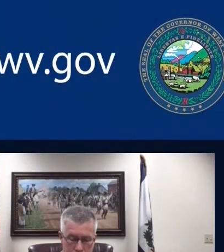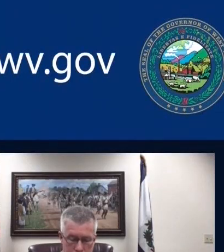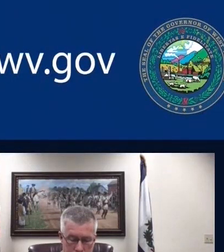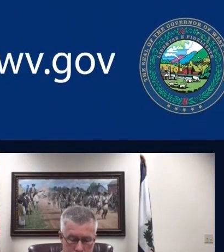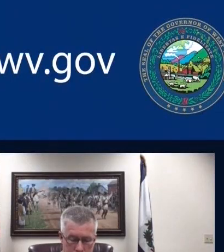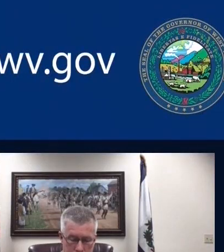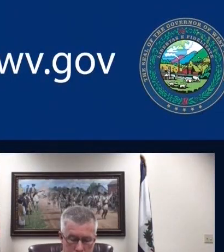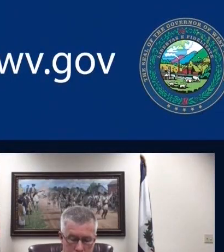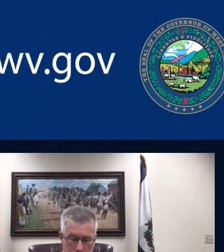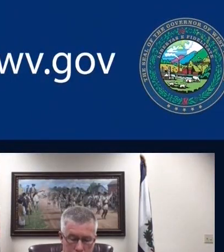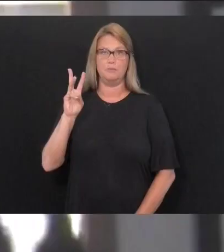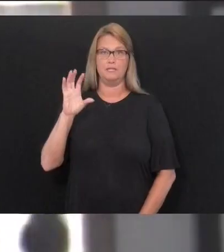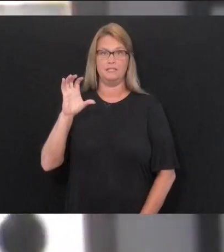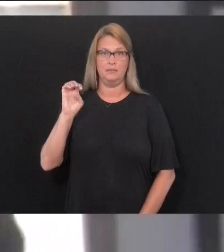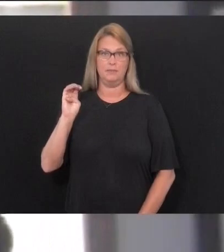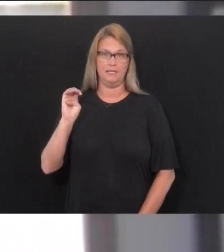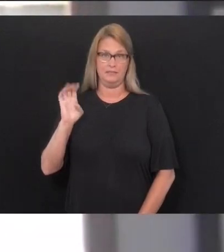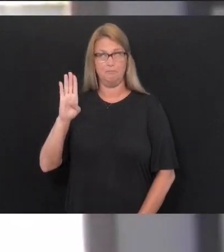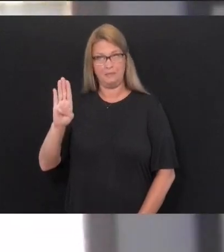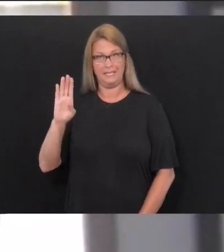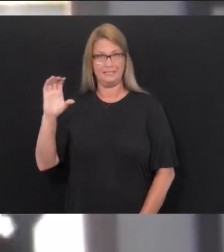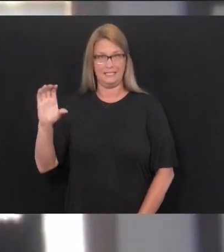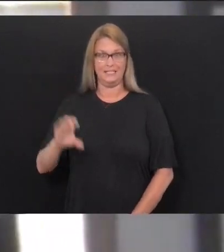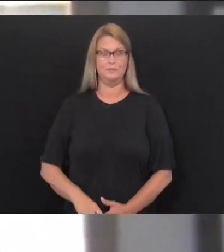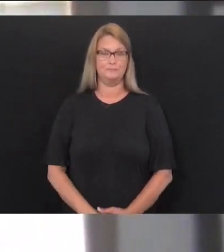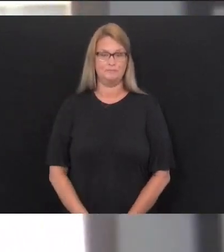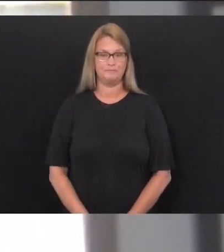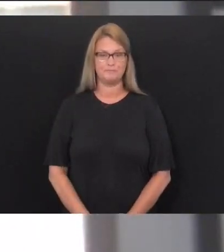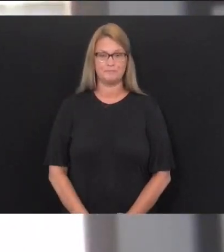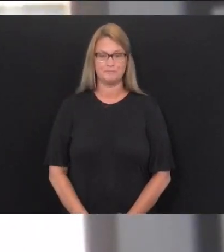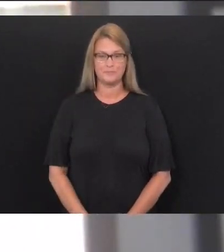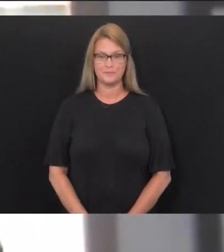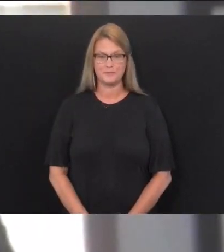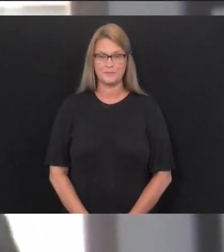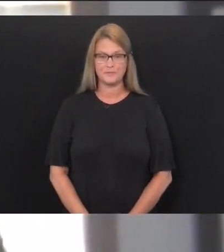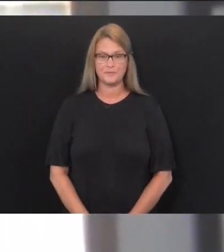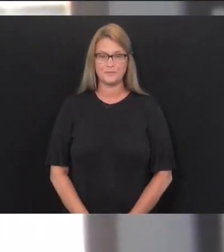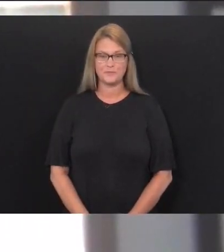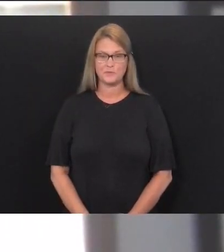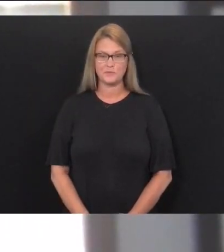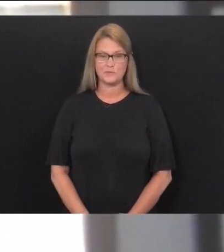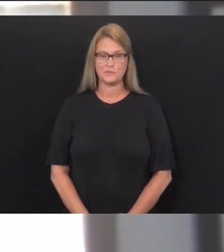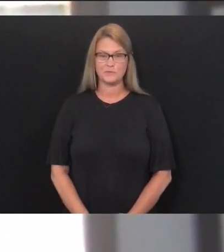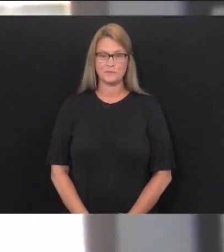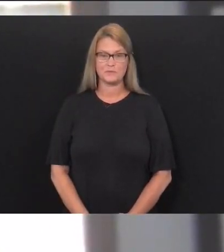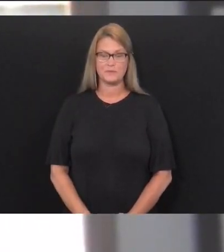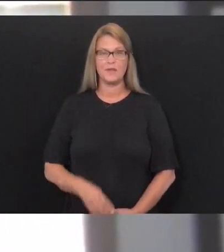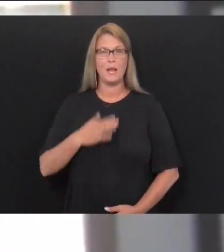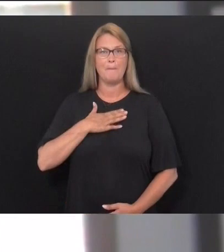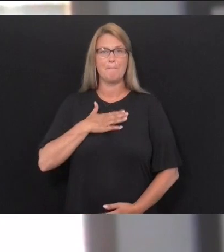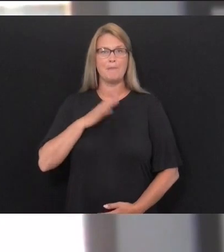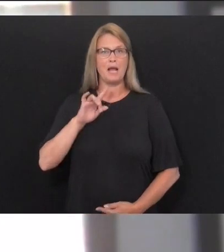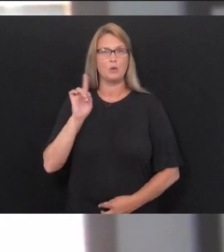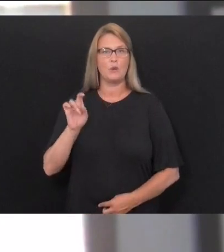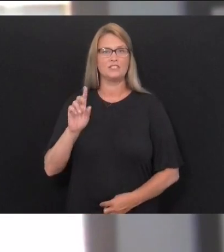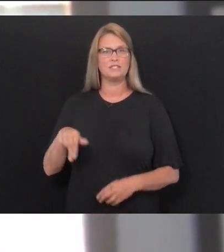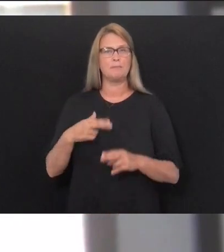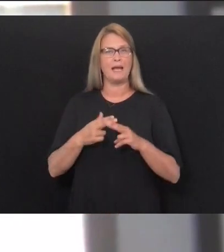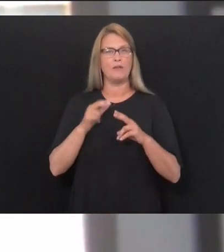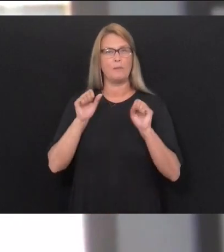safe and prudent to put athletes back on the field in the fall? Do things have to markedly improve? Or could we do it,